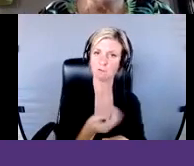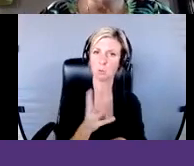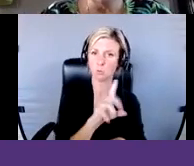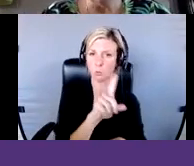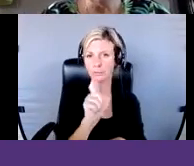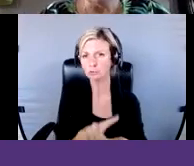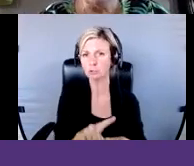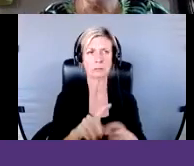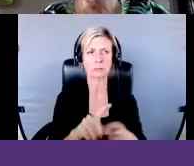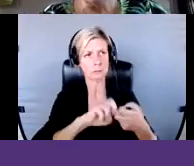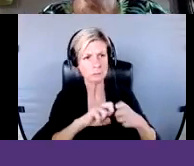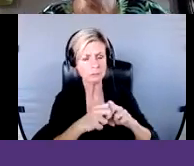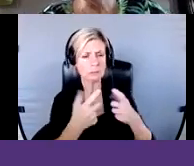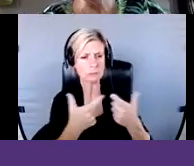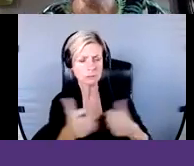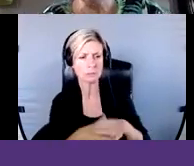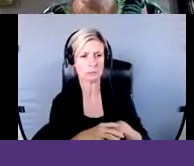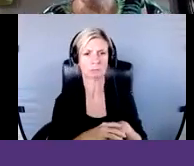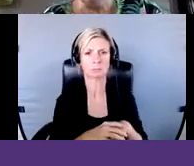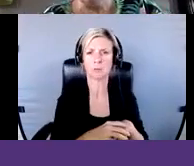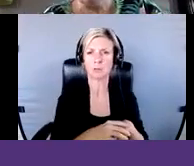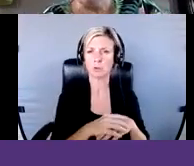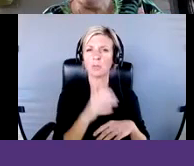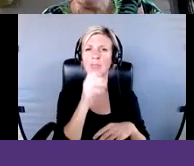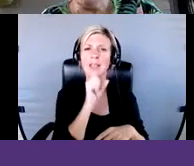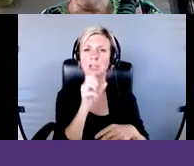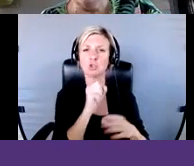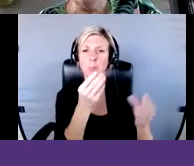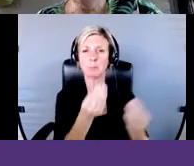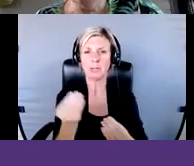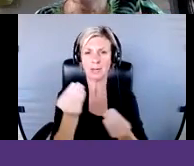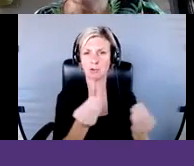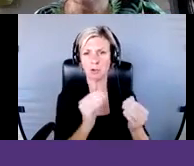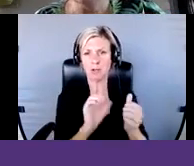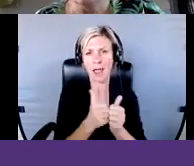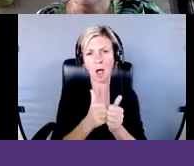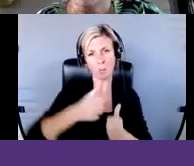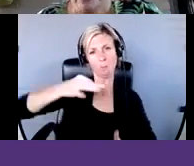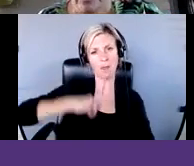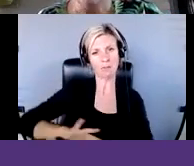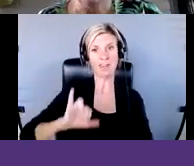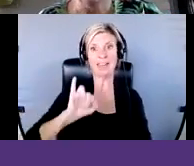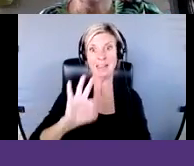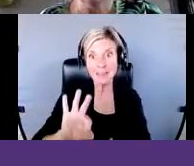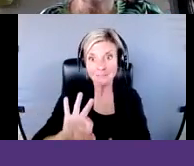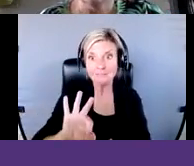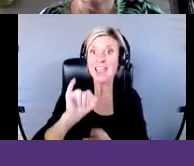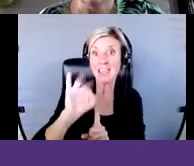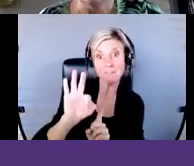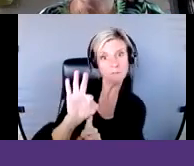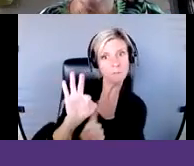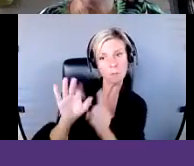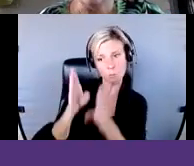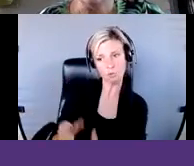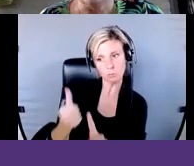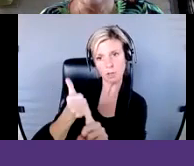So how can elder mediation be helpful when a family member or an adult child have significant mental health challenges, and